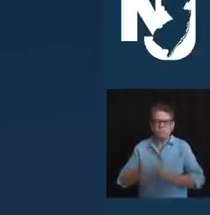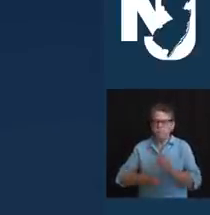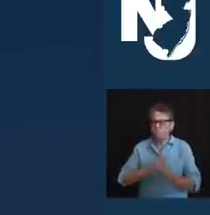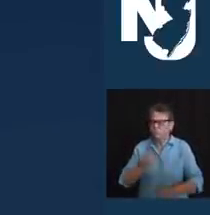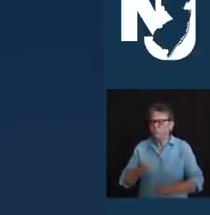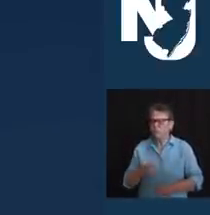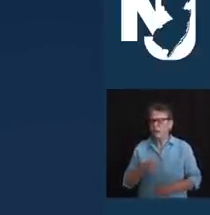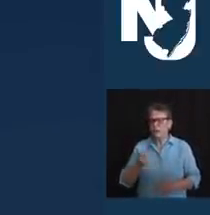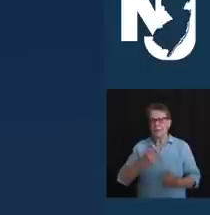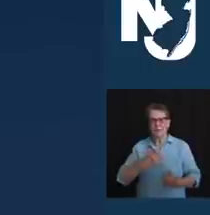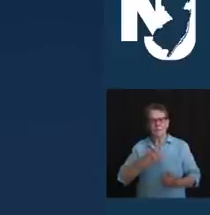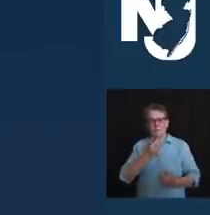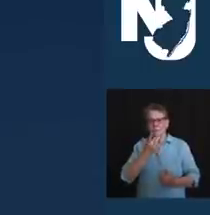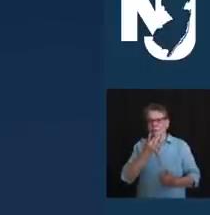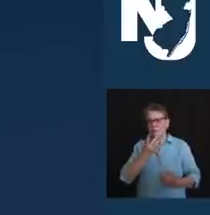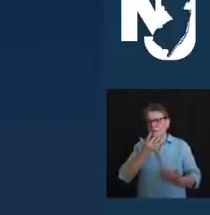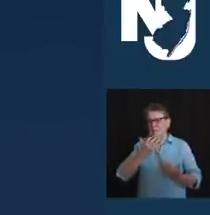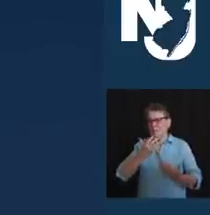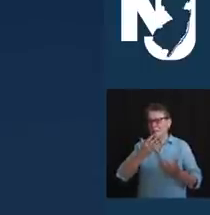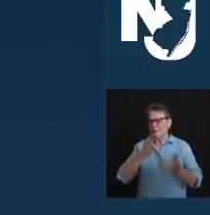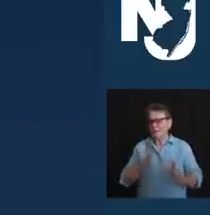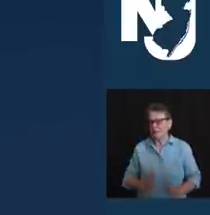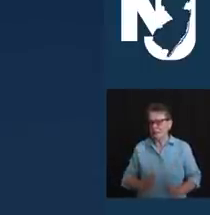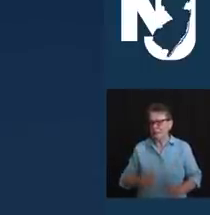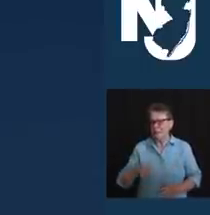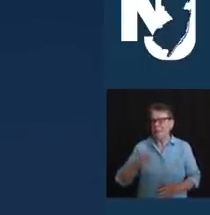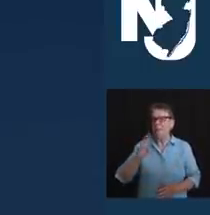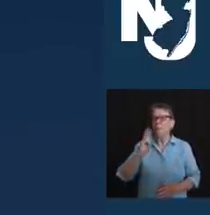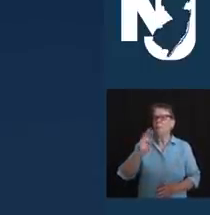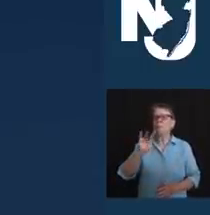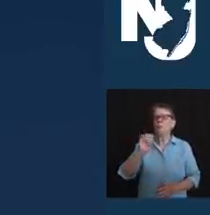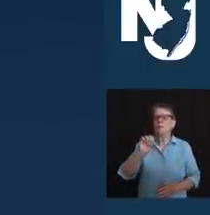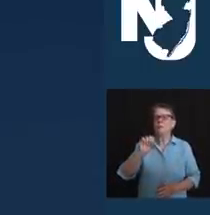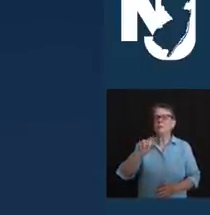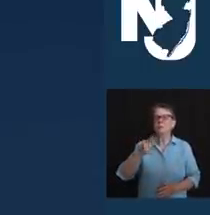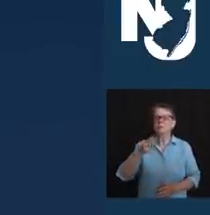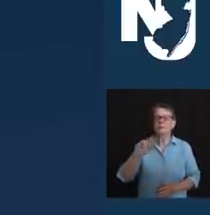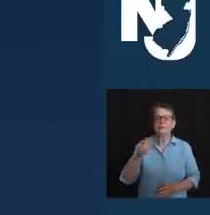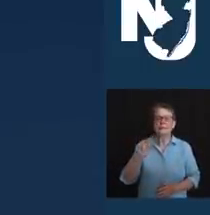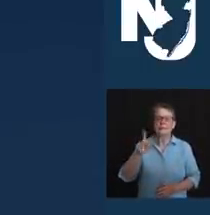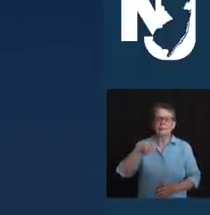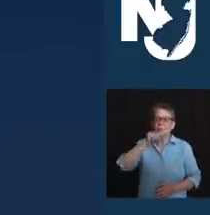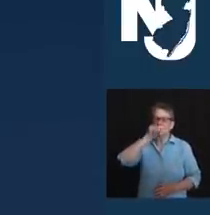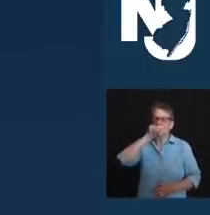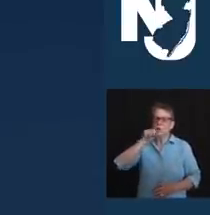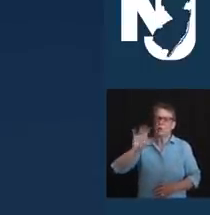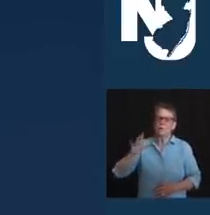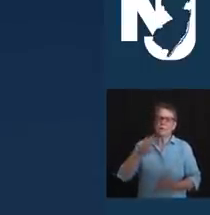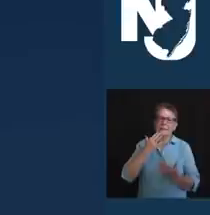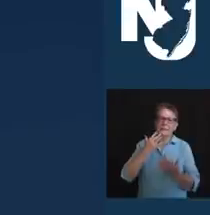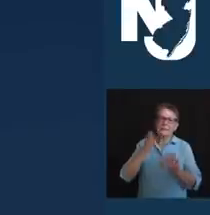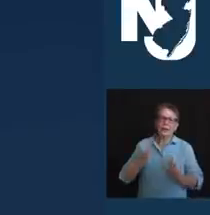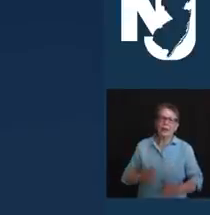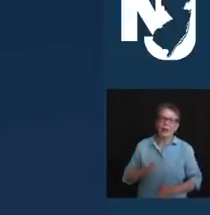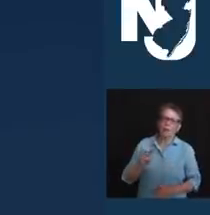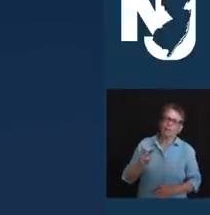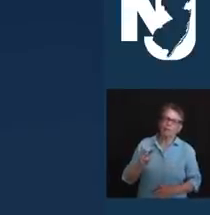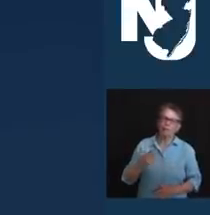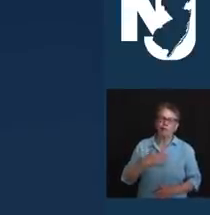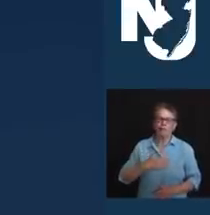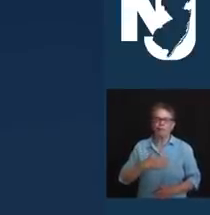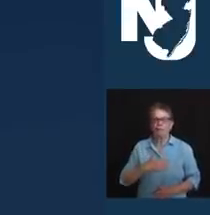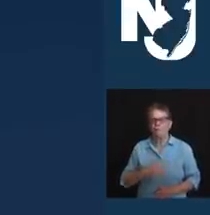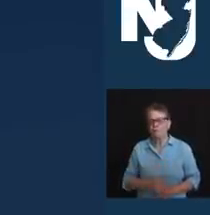turkey was always his strength. And somehow, despite his Jersey upbringing and much cajoling from his